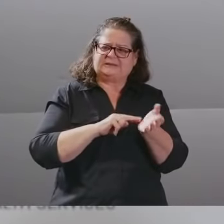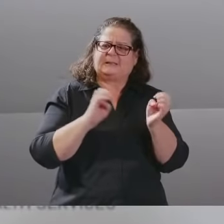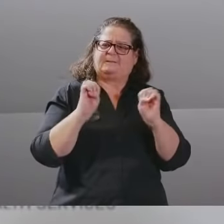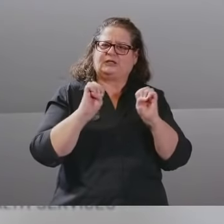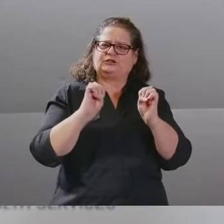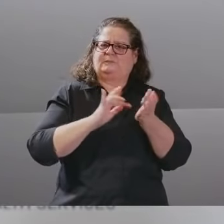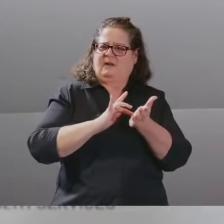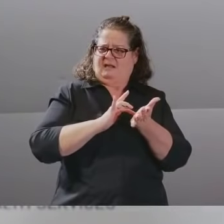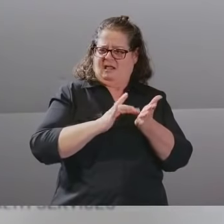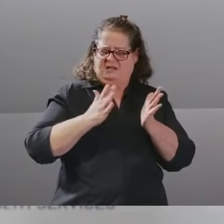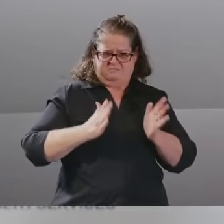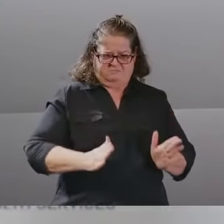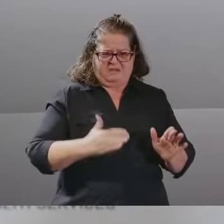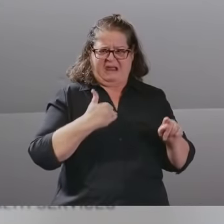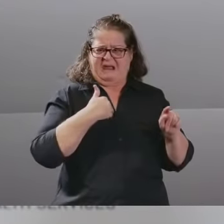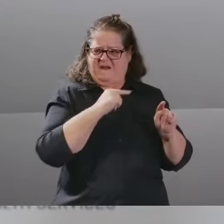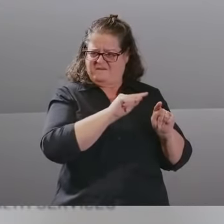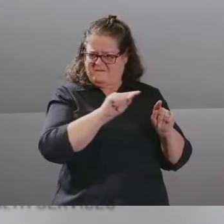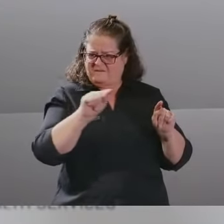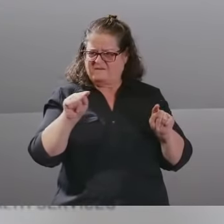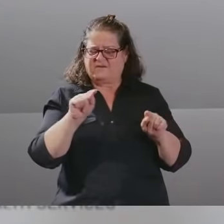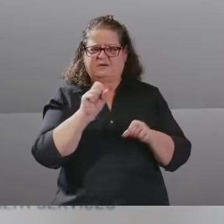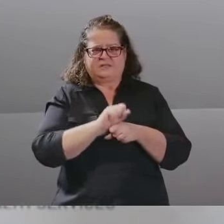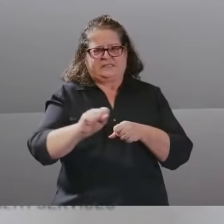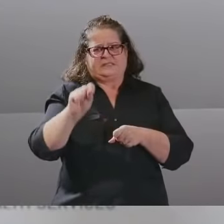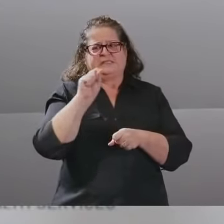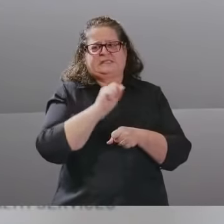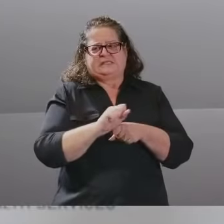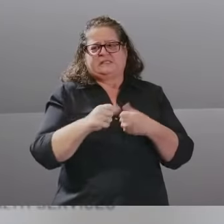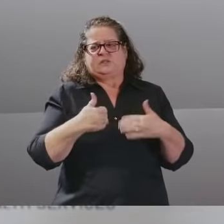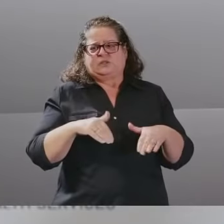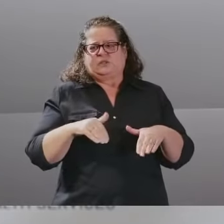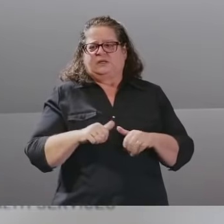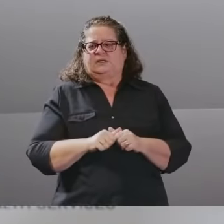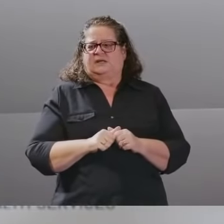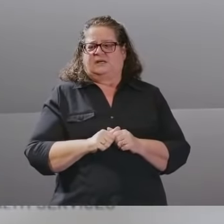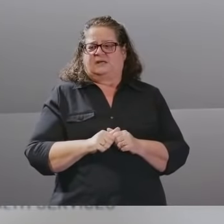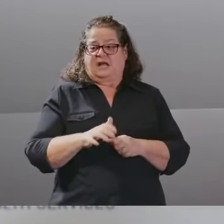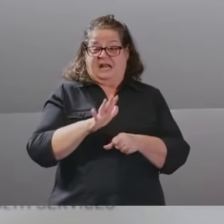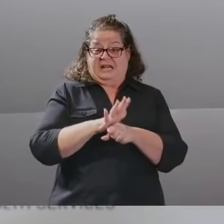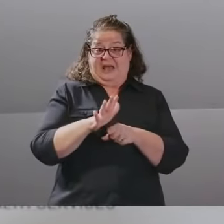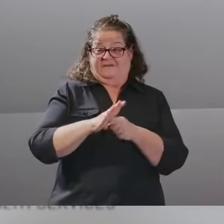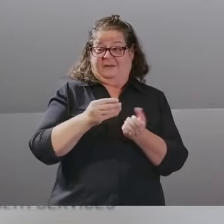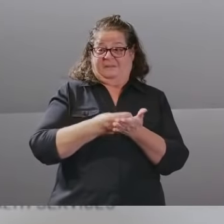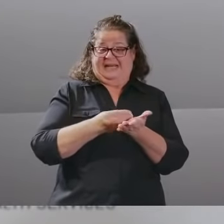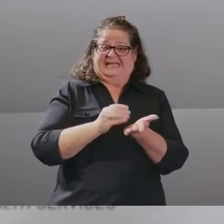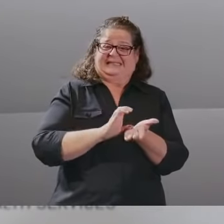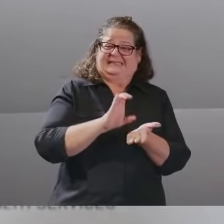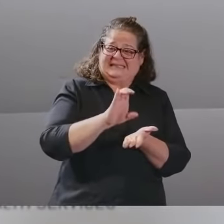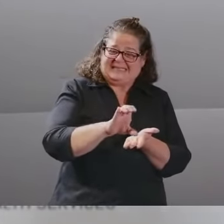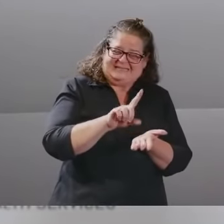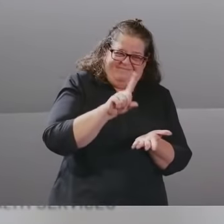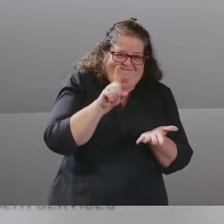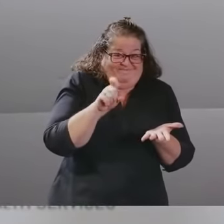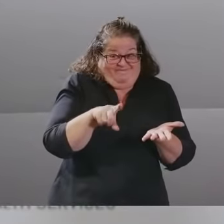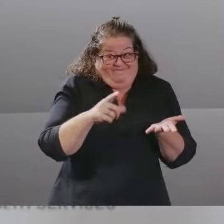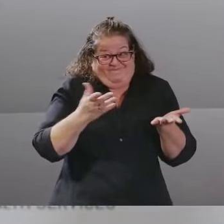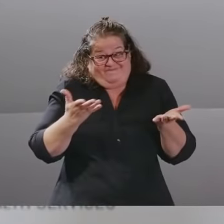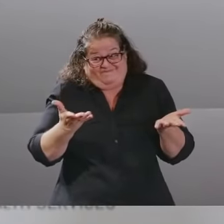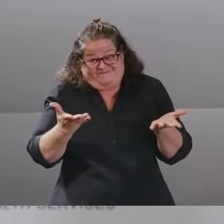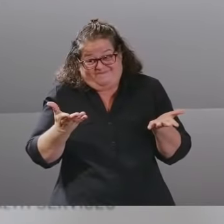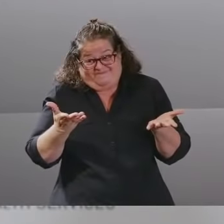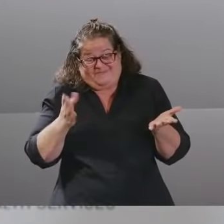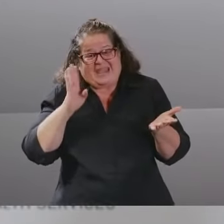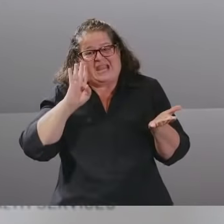that are working right now. Is it enough money? I don't know. But if we need more